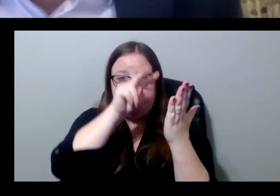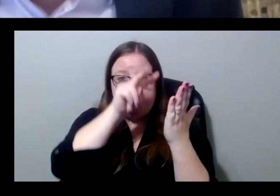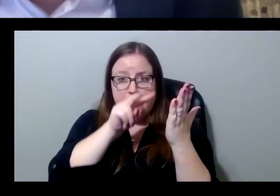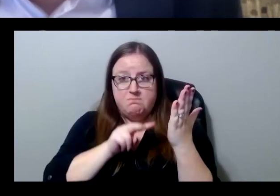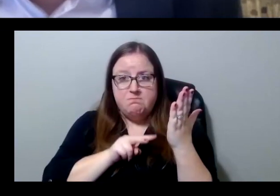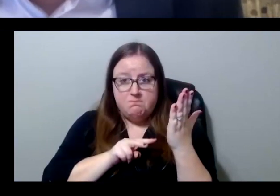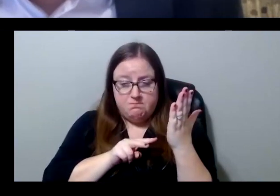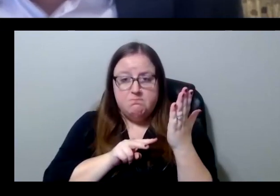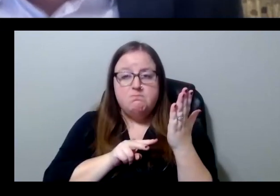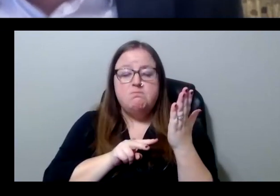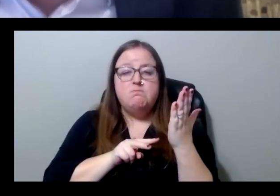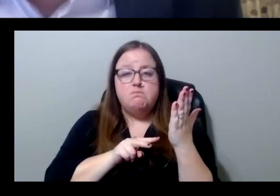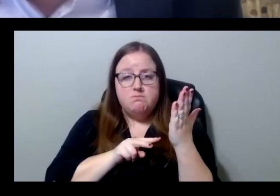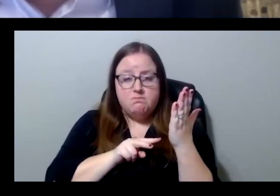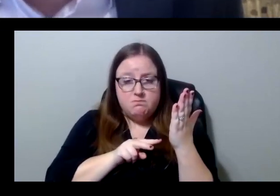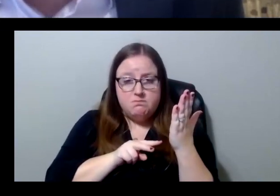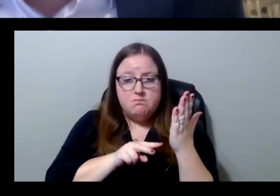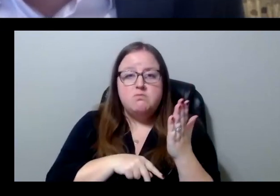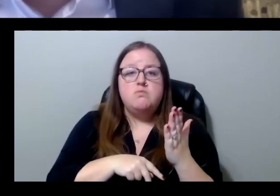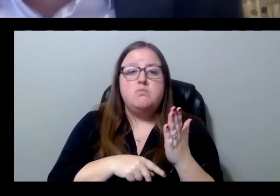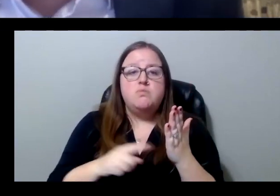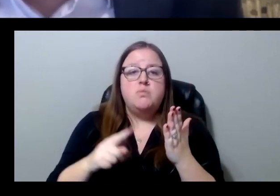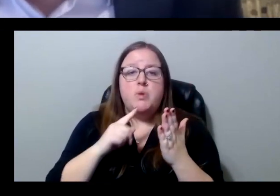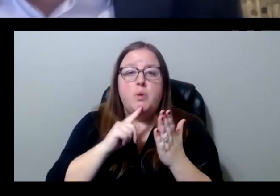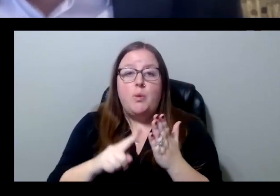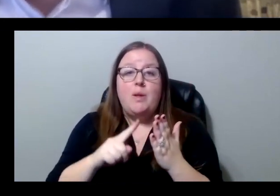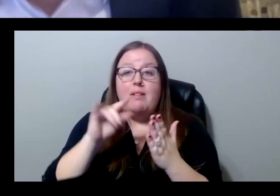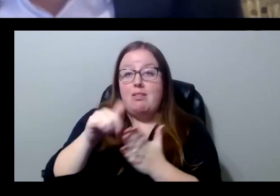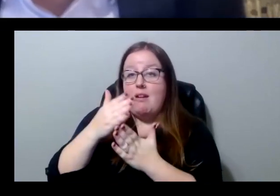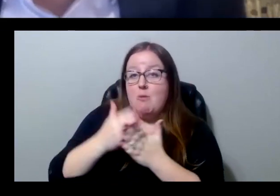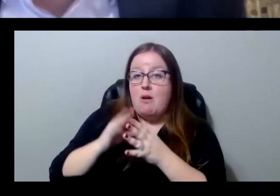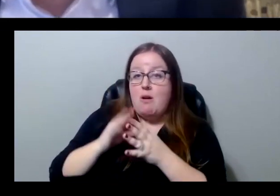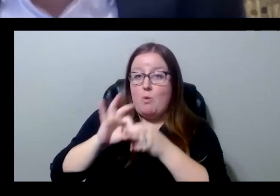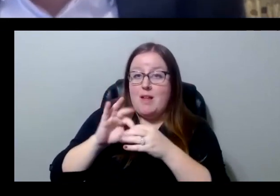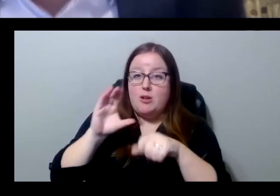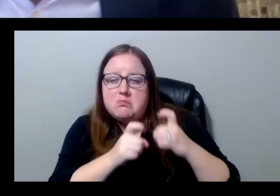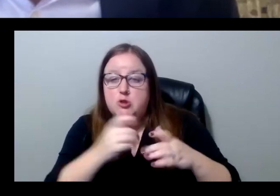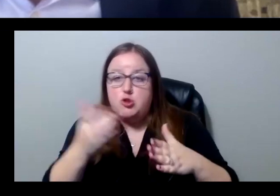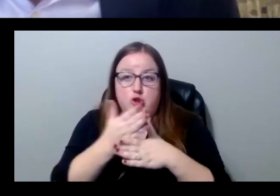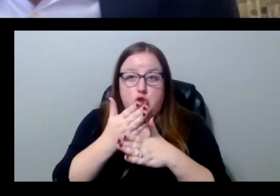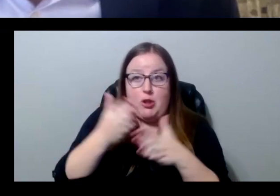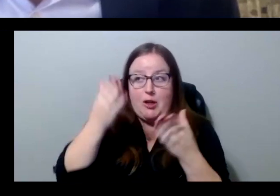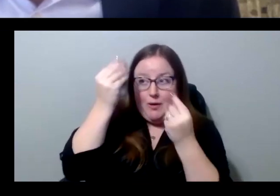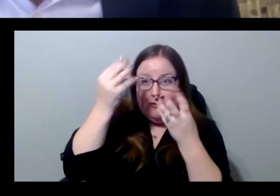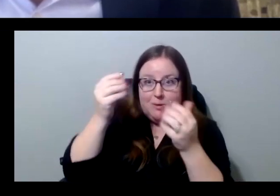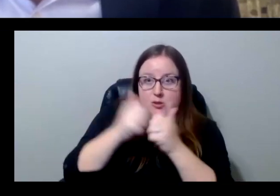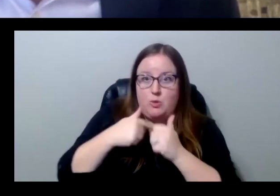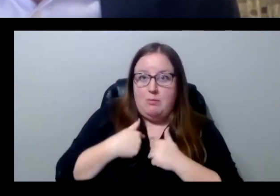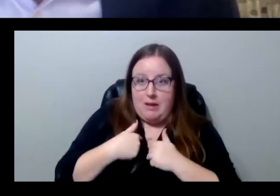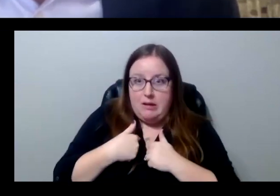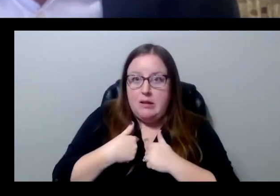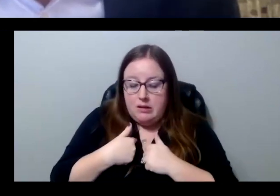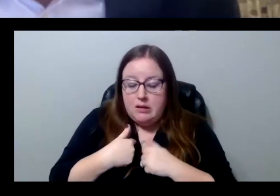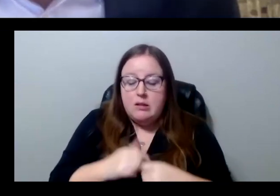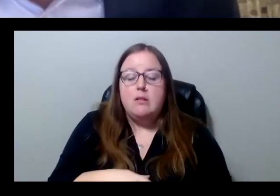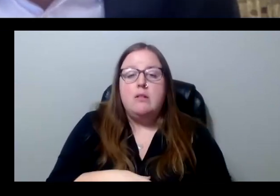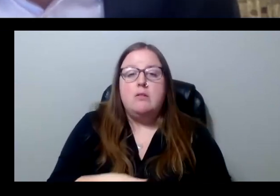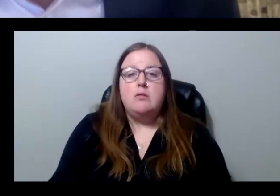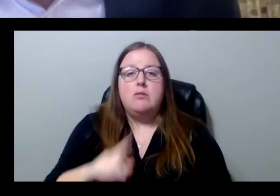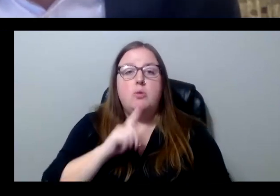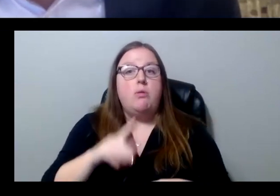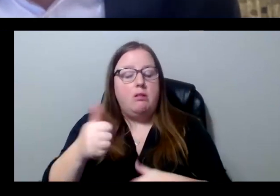real experience. It seemed something, unfortunately, that could happen pretty much anywhere. One thing that I